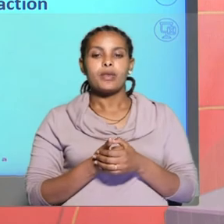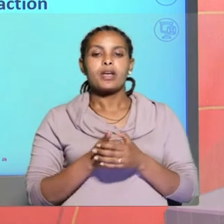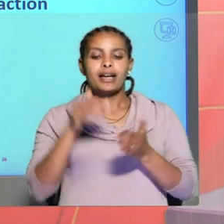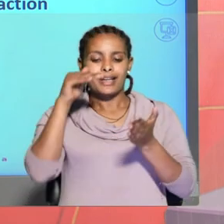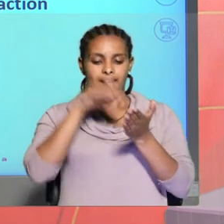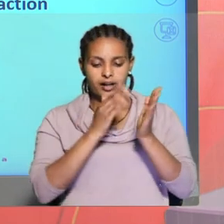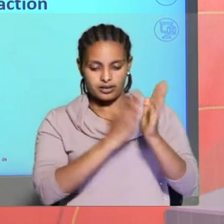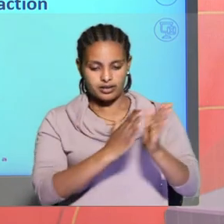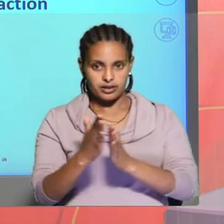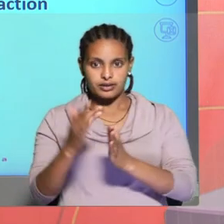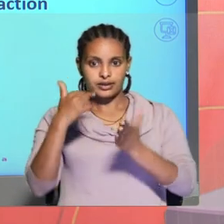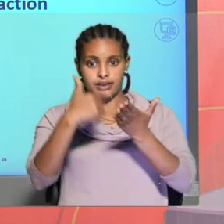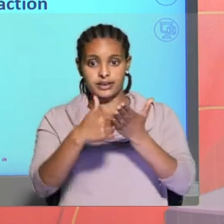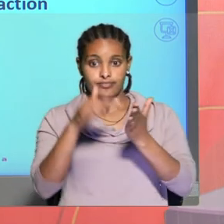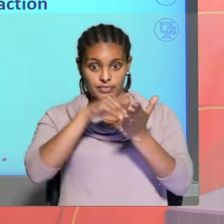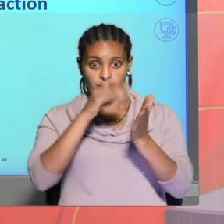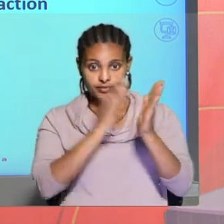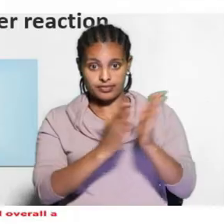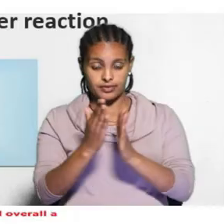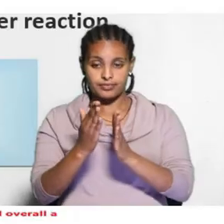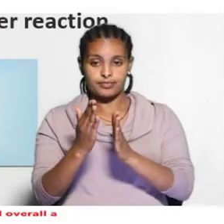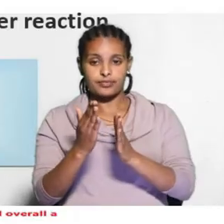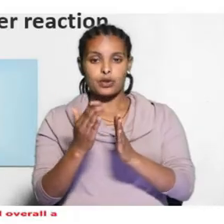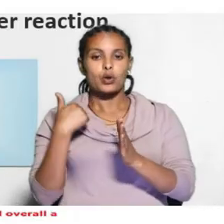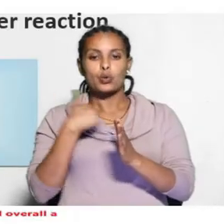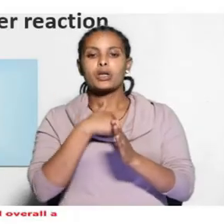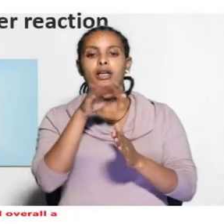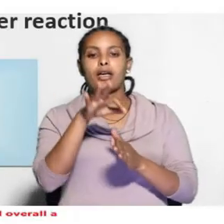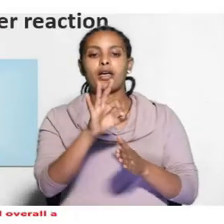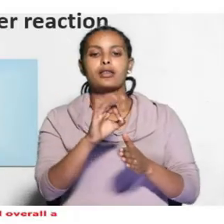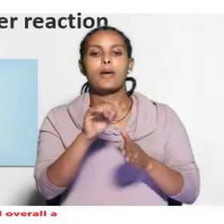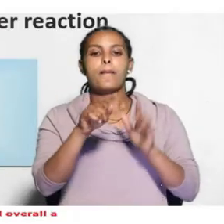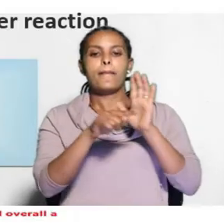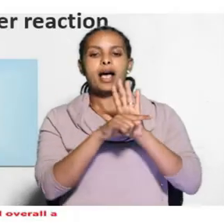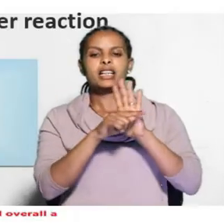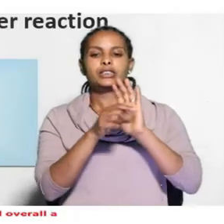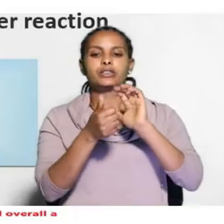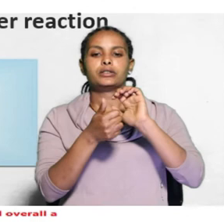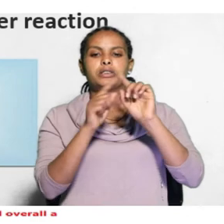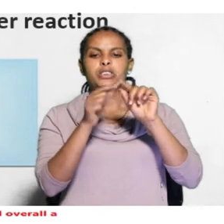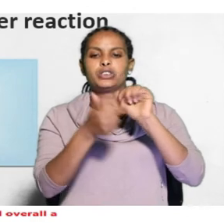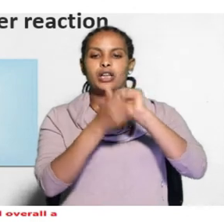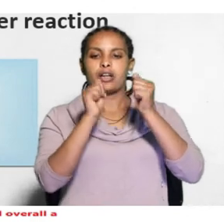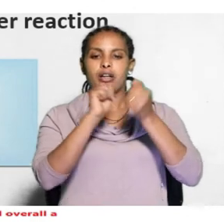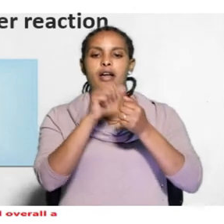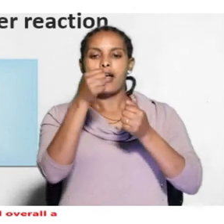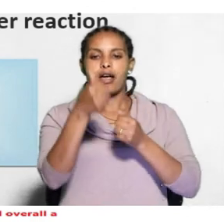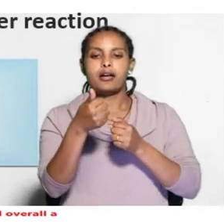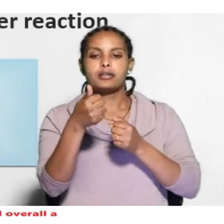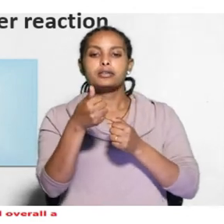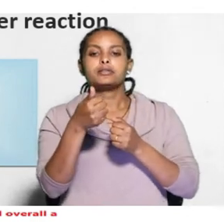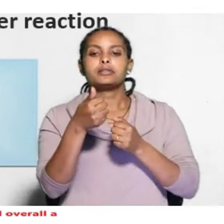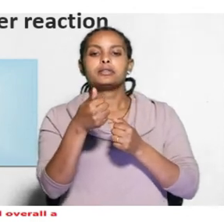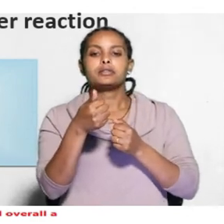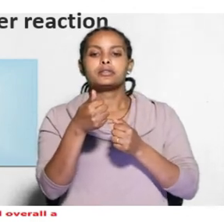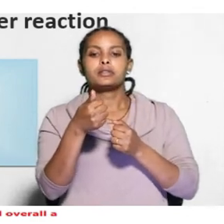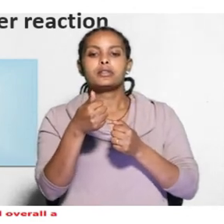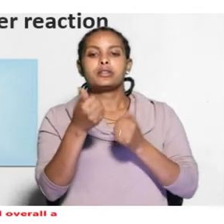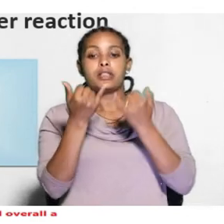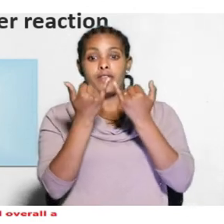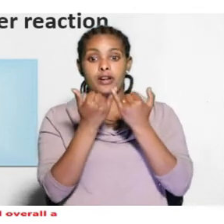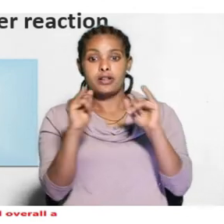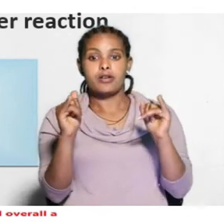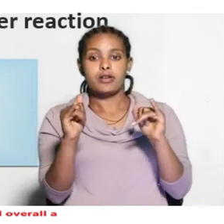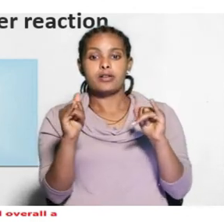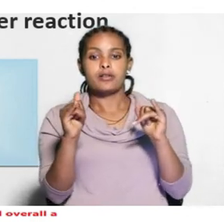rearranging this we get minus change in construction of a to the power of divided